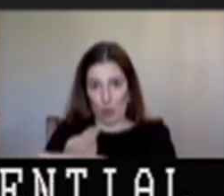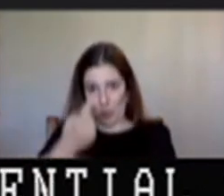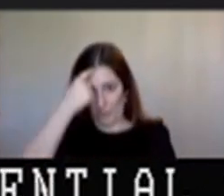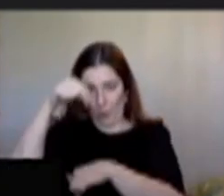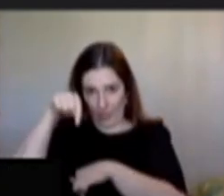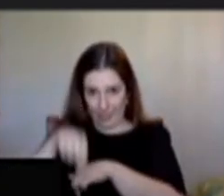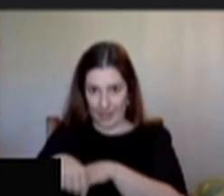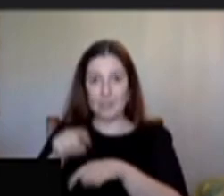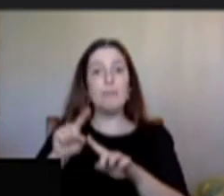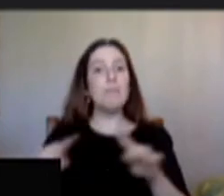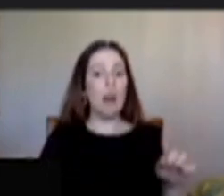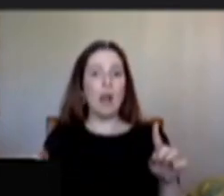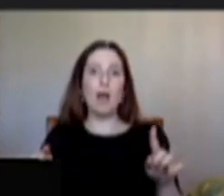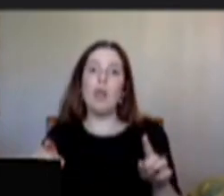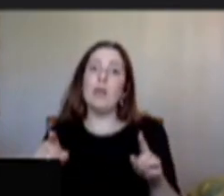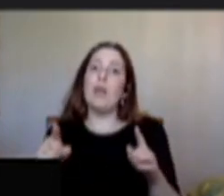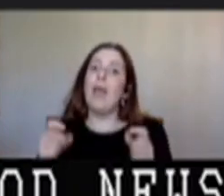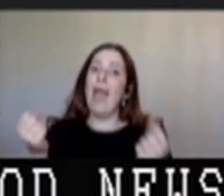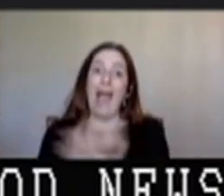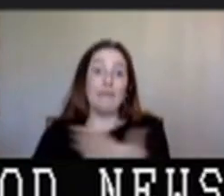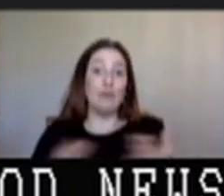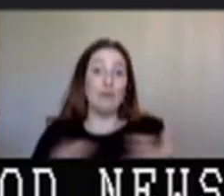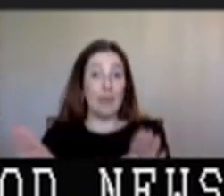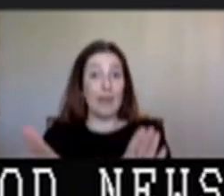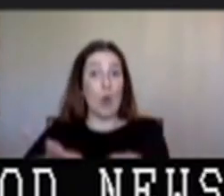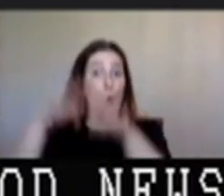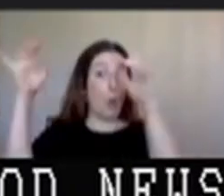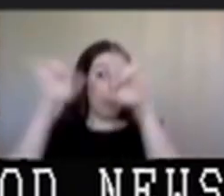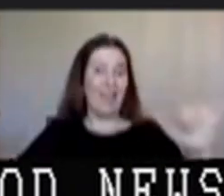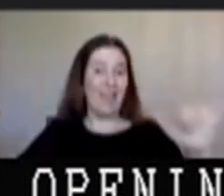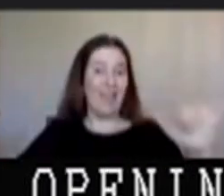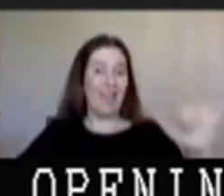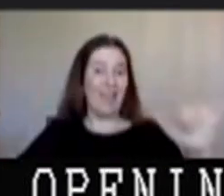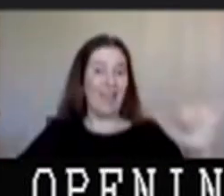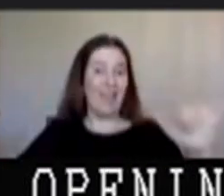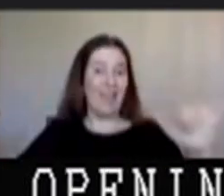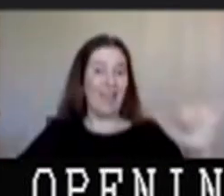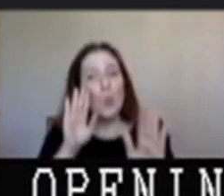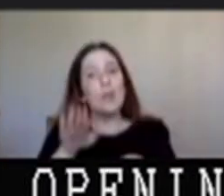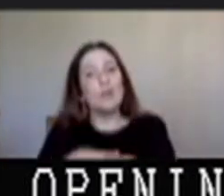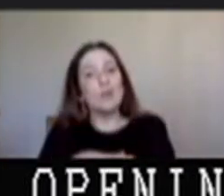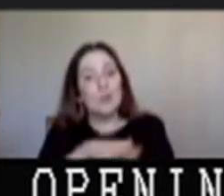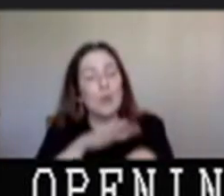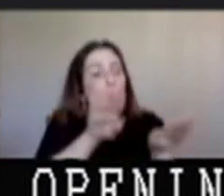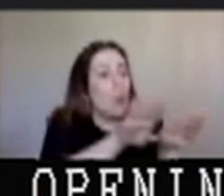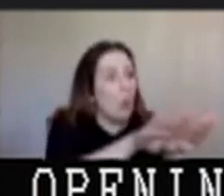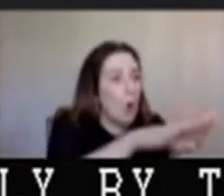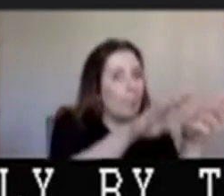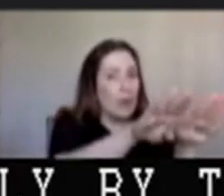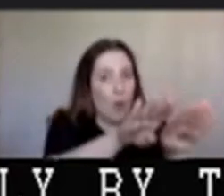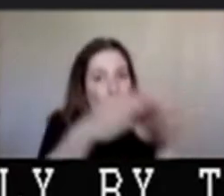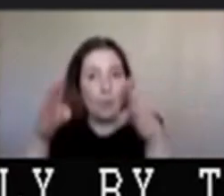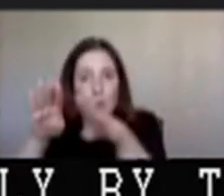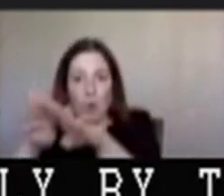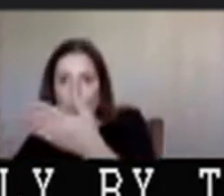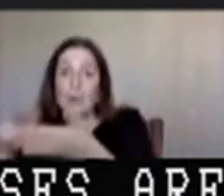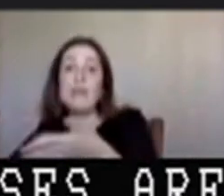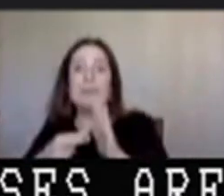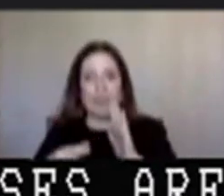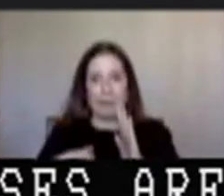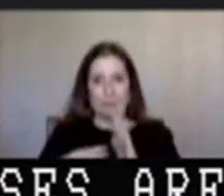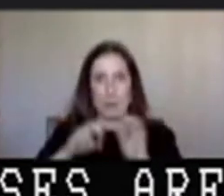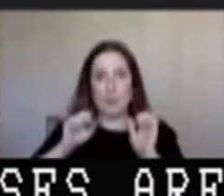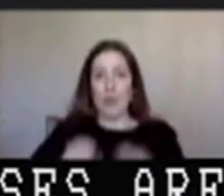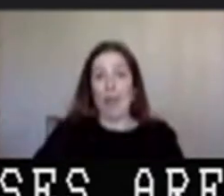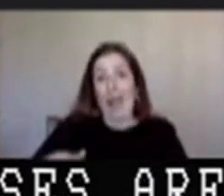that things will be opening slowly. So hopefully by the time like businesses open, if we're able to acquire the masks, we'll